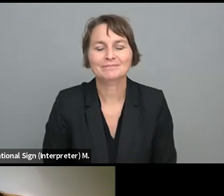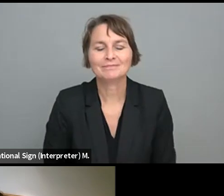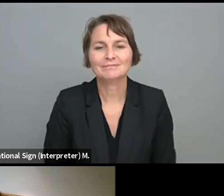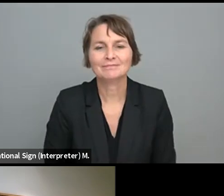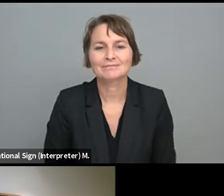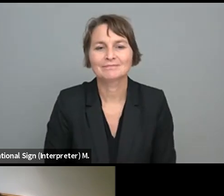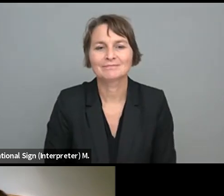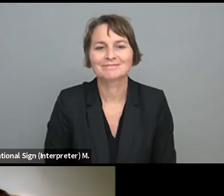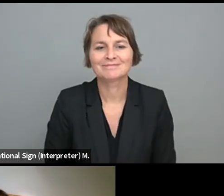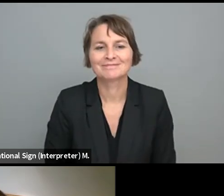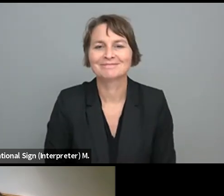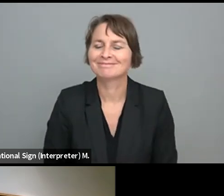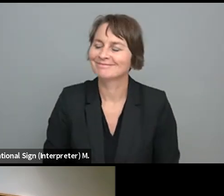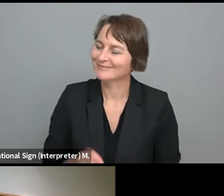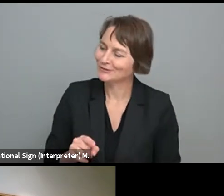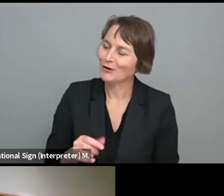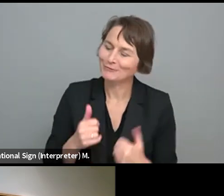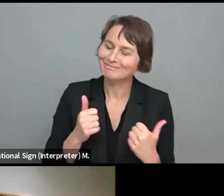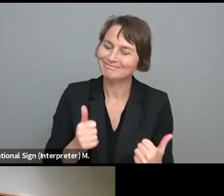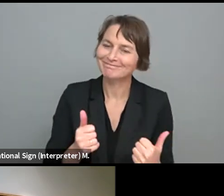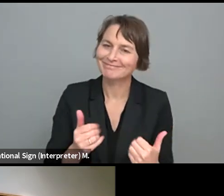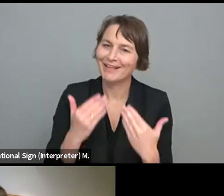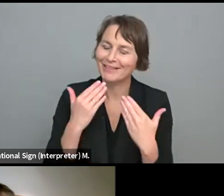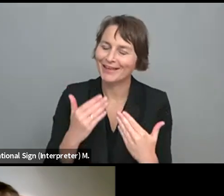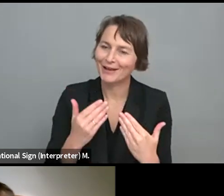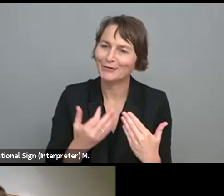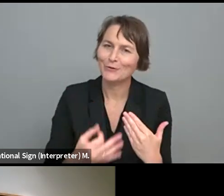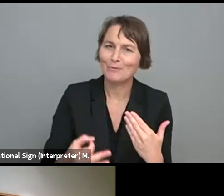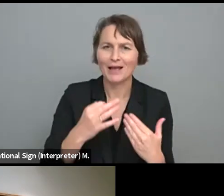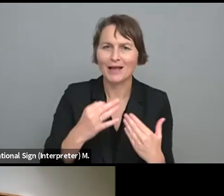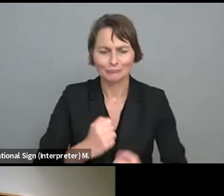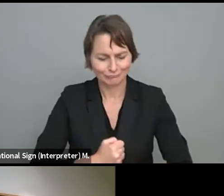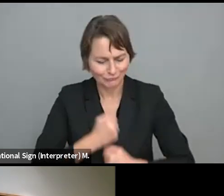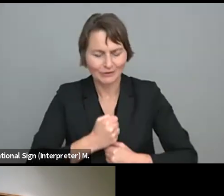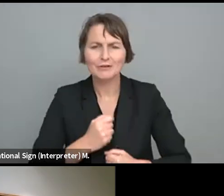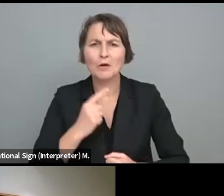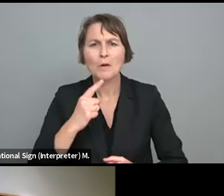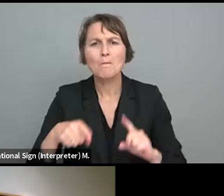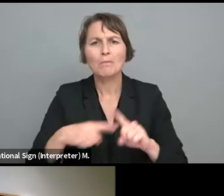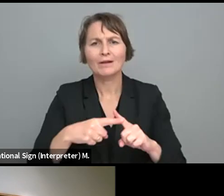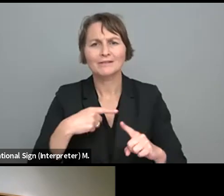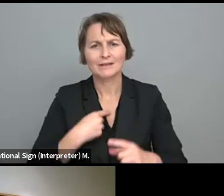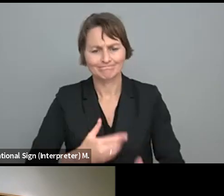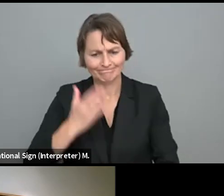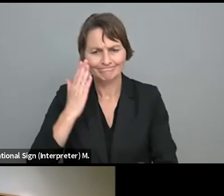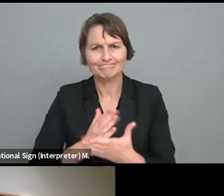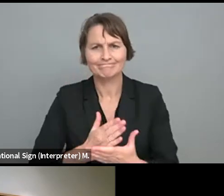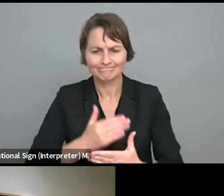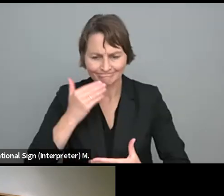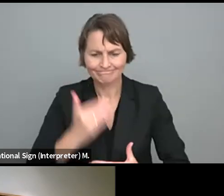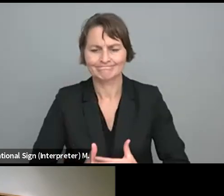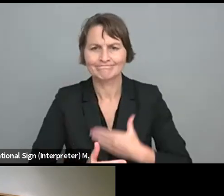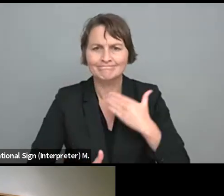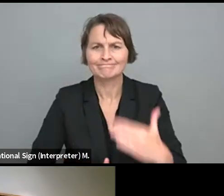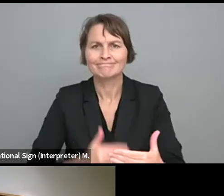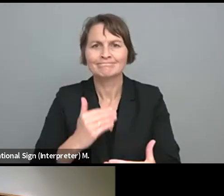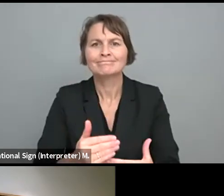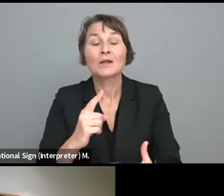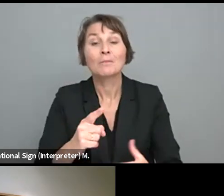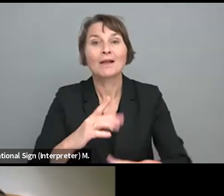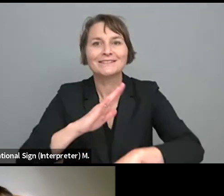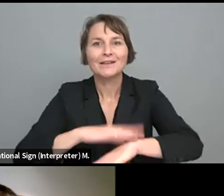lovely way of answering: courage and decisiveness and momentum and a systemic